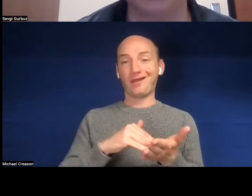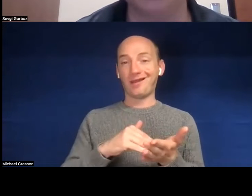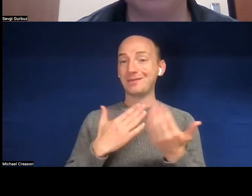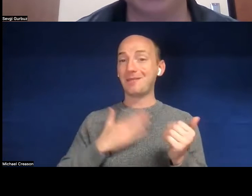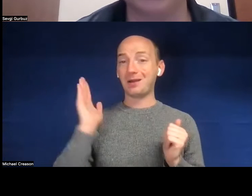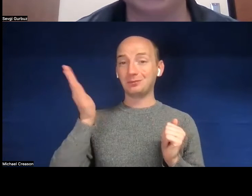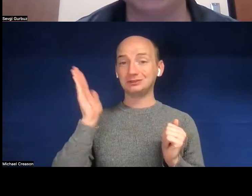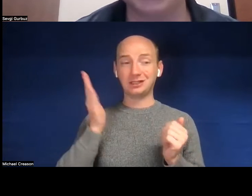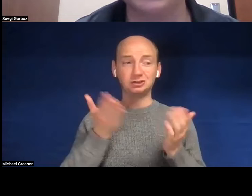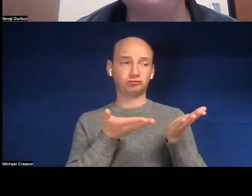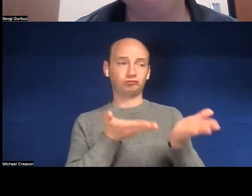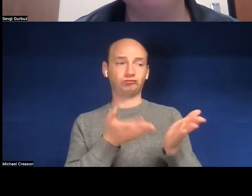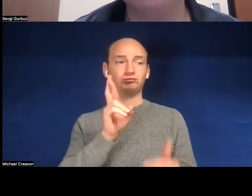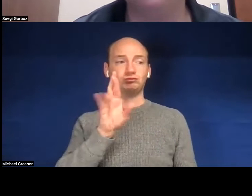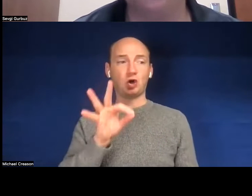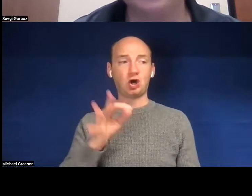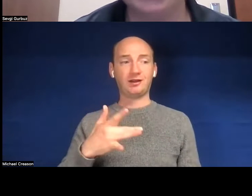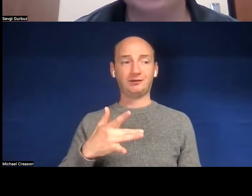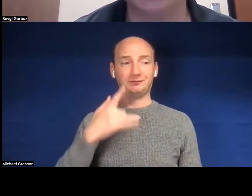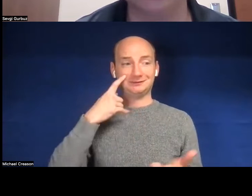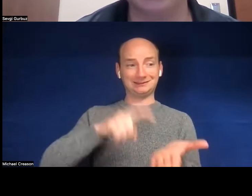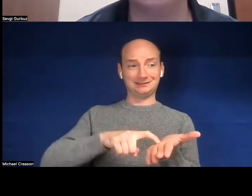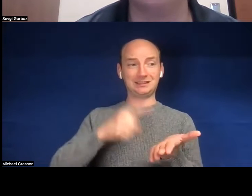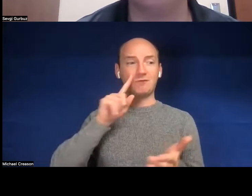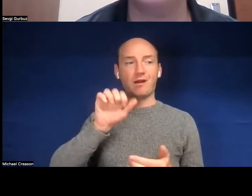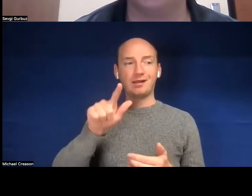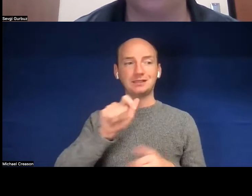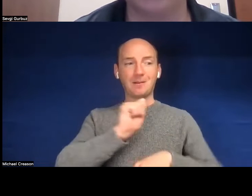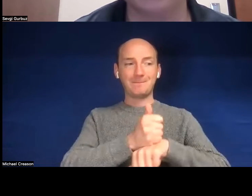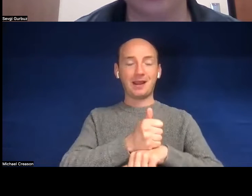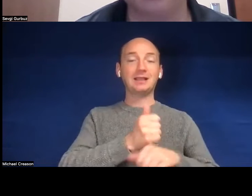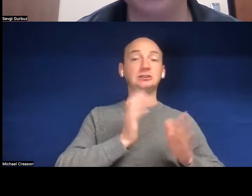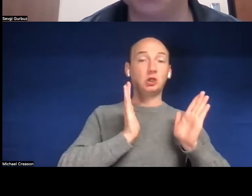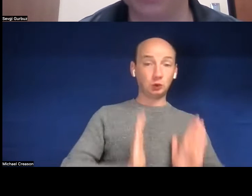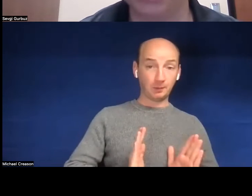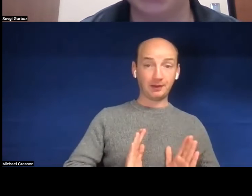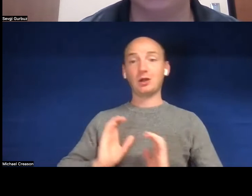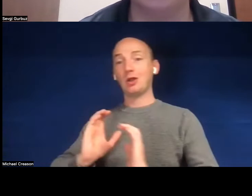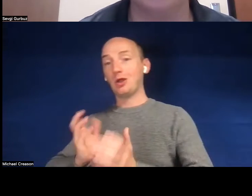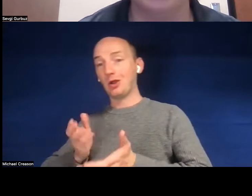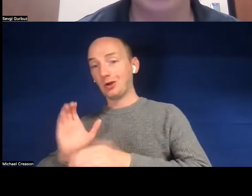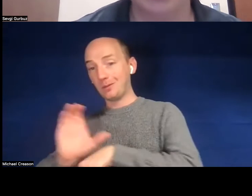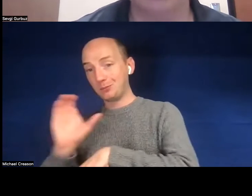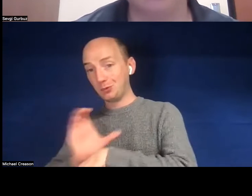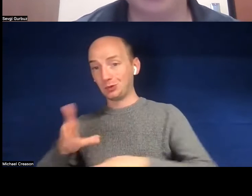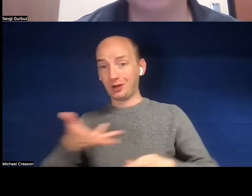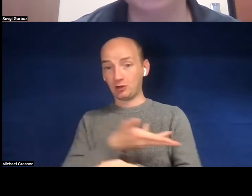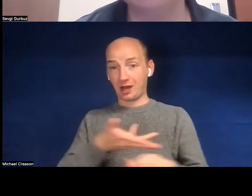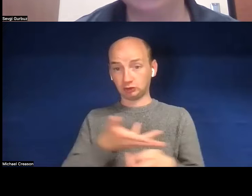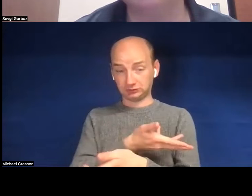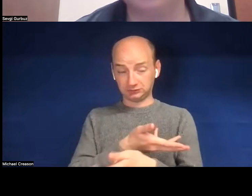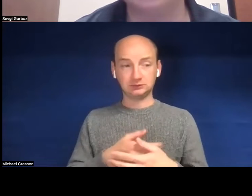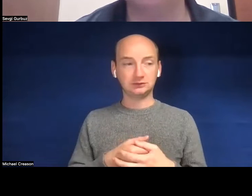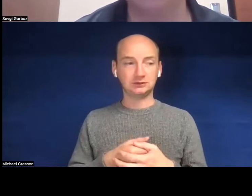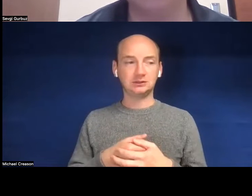ASL-based Human-Computer Interactions. Before we get started on the core topic of this presentation, I would